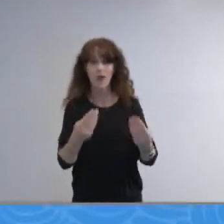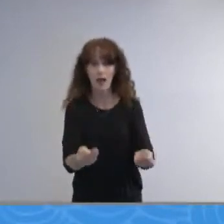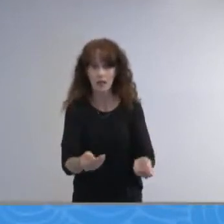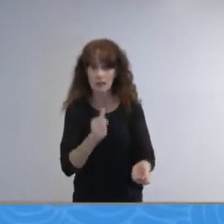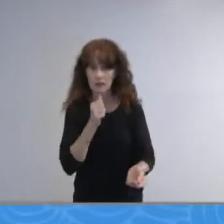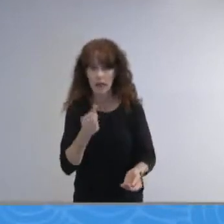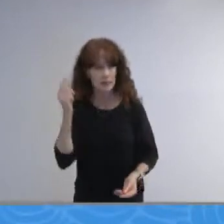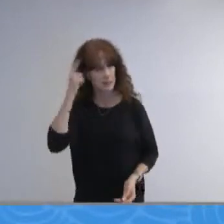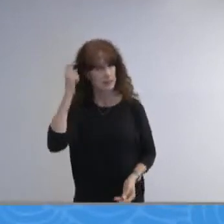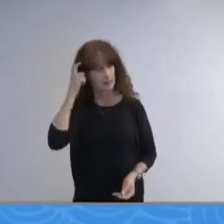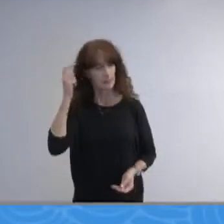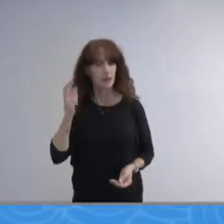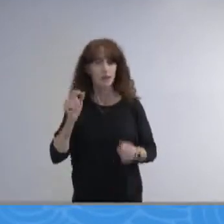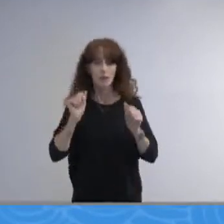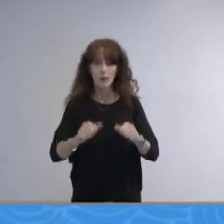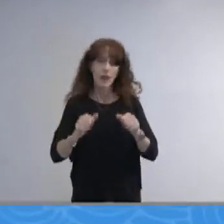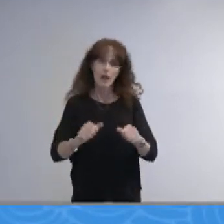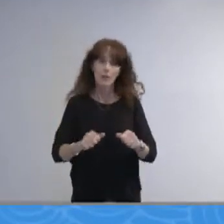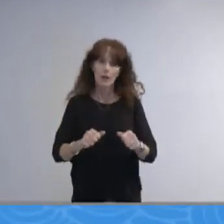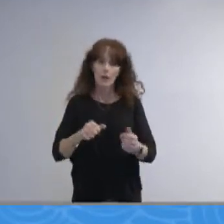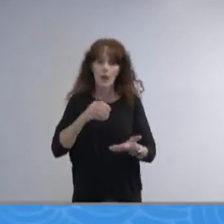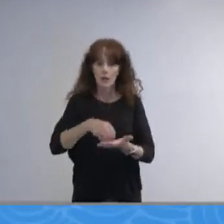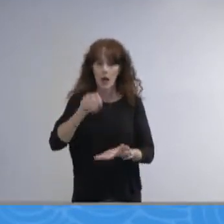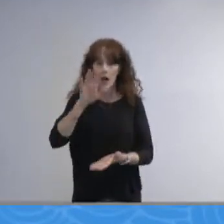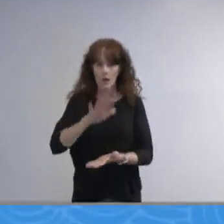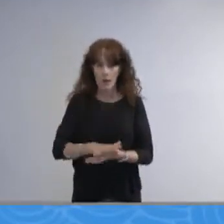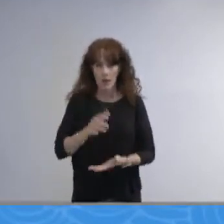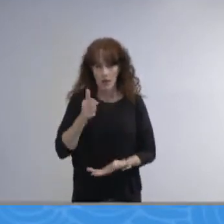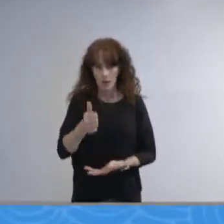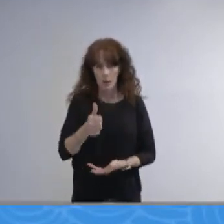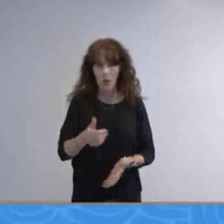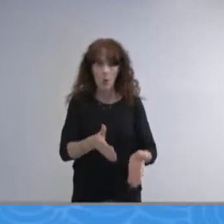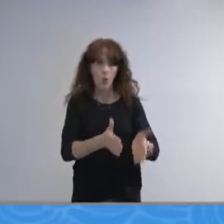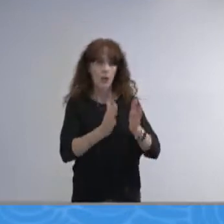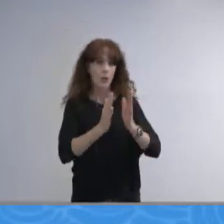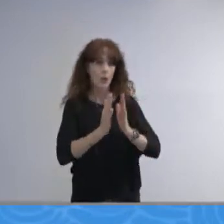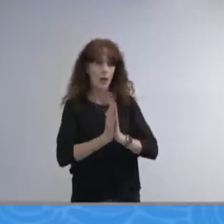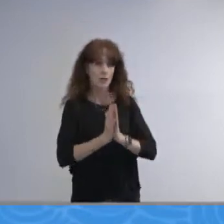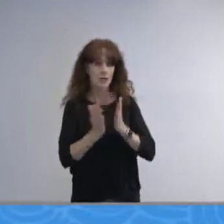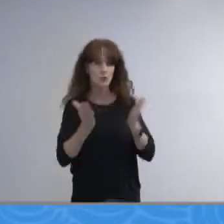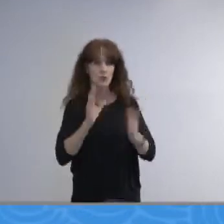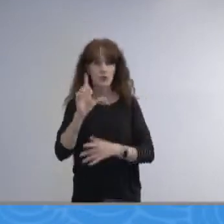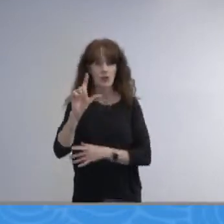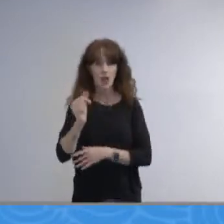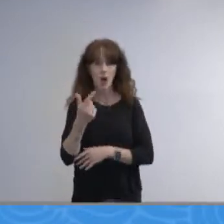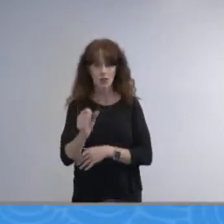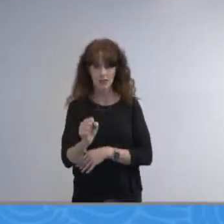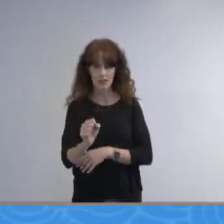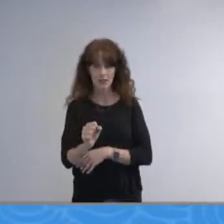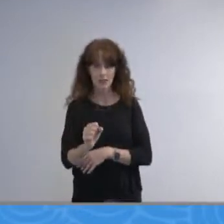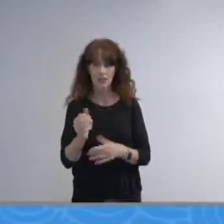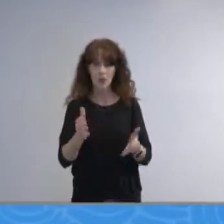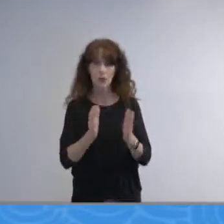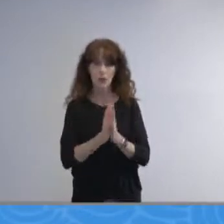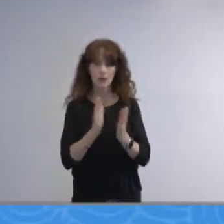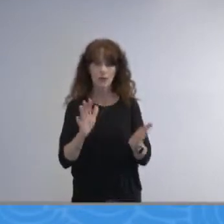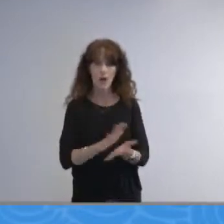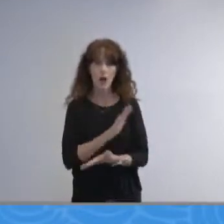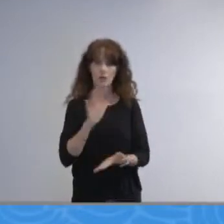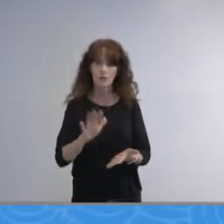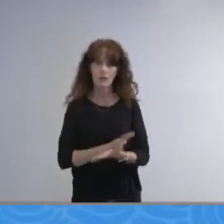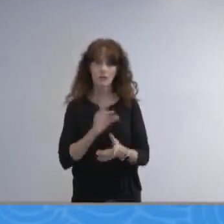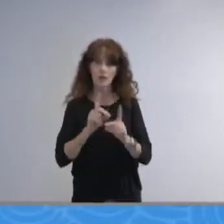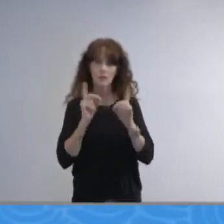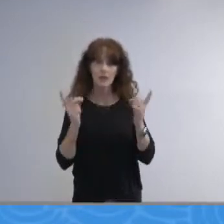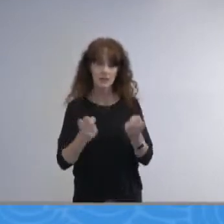provided, in order to document that, you can request service logs. You can request documentation from